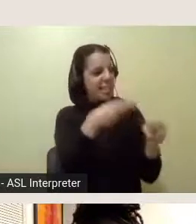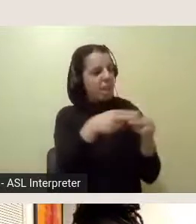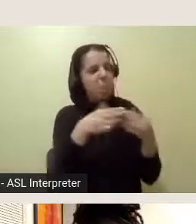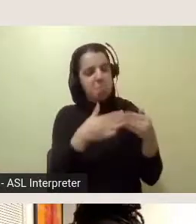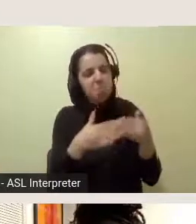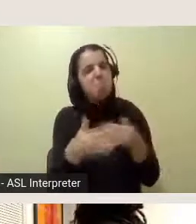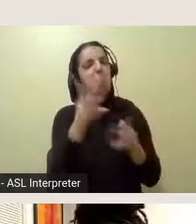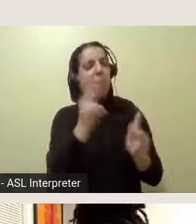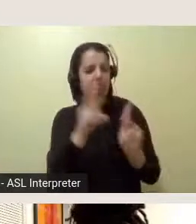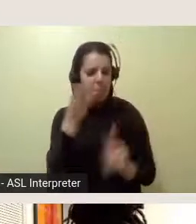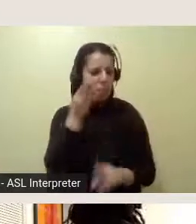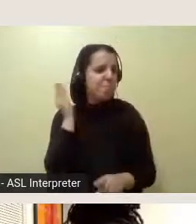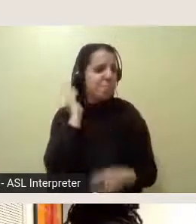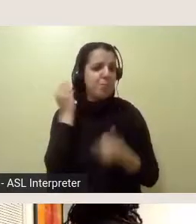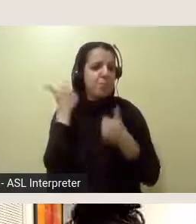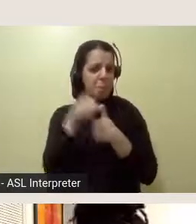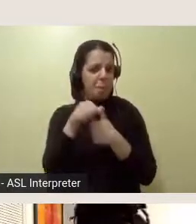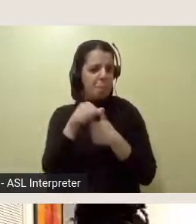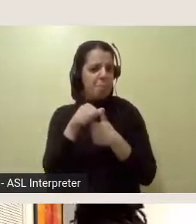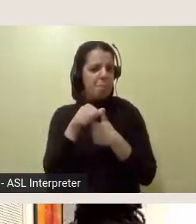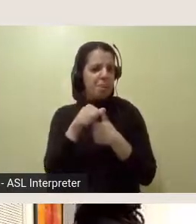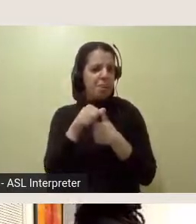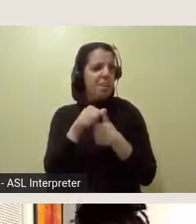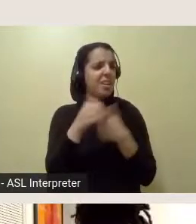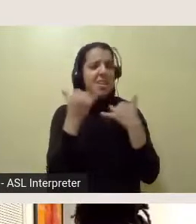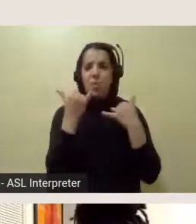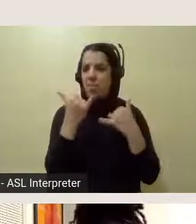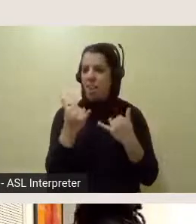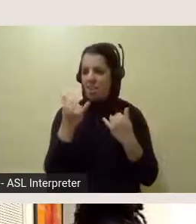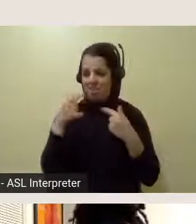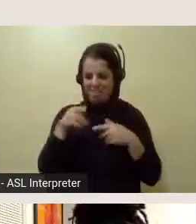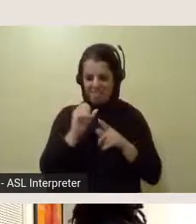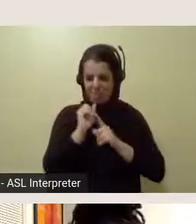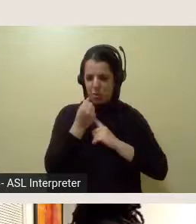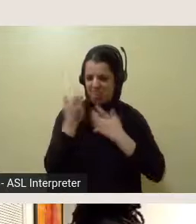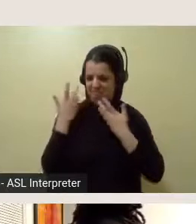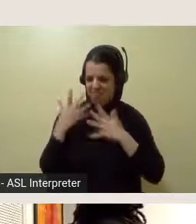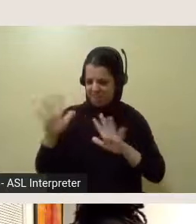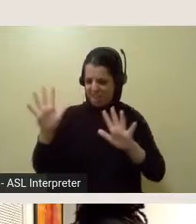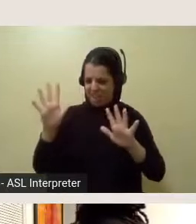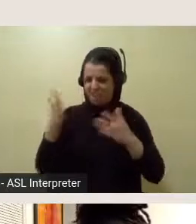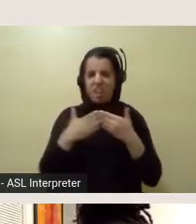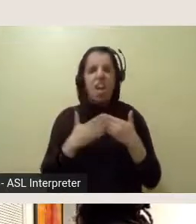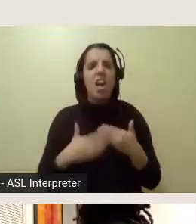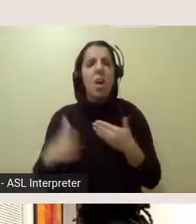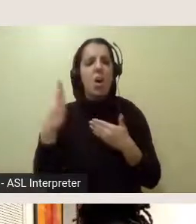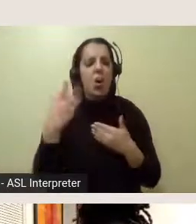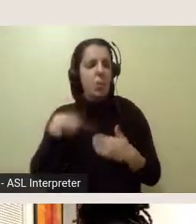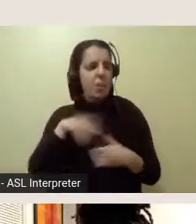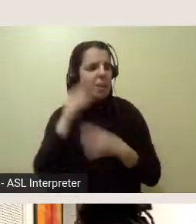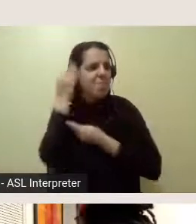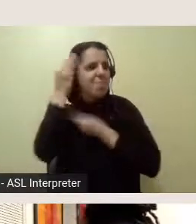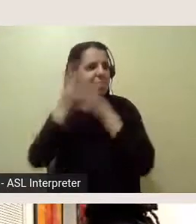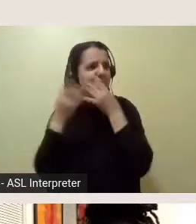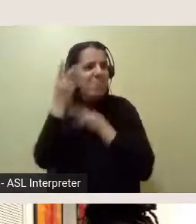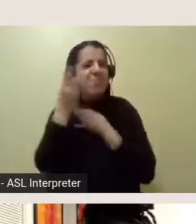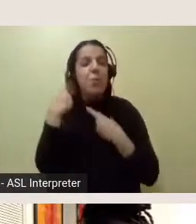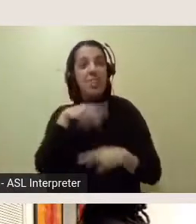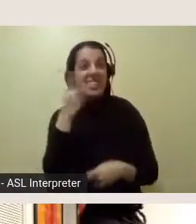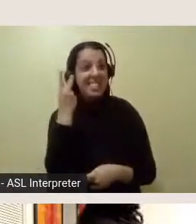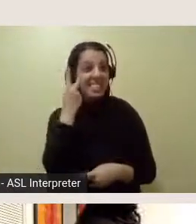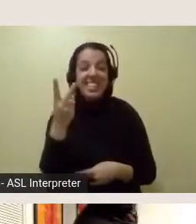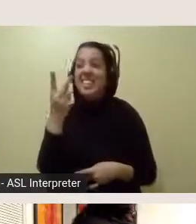that, like, that we are so completely all the time inundated with anti-Black violence from the